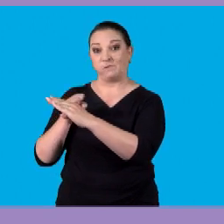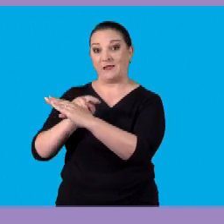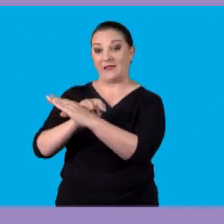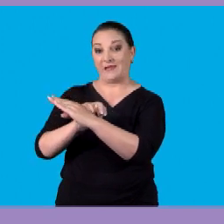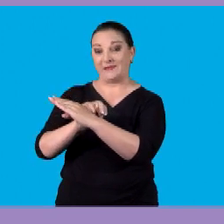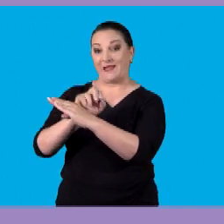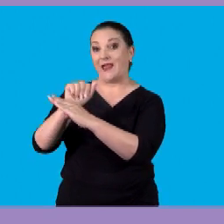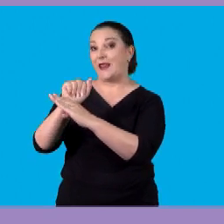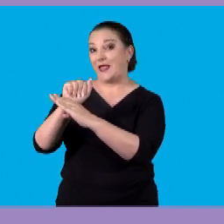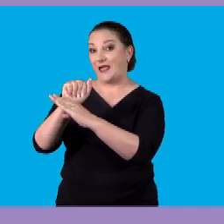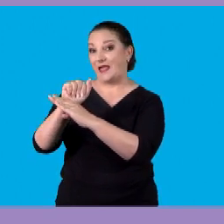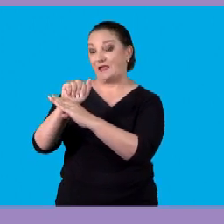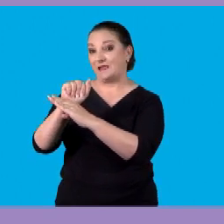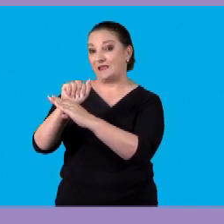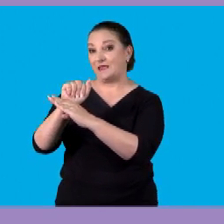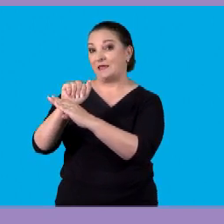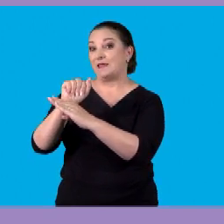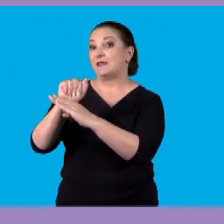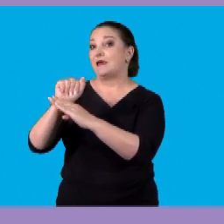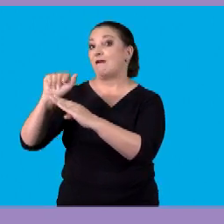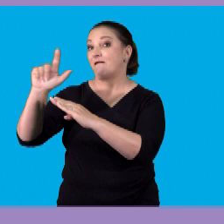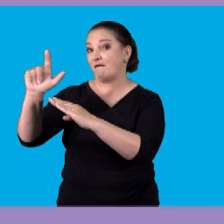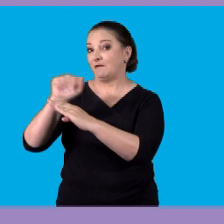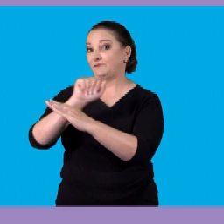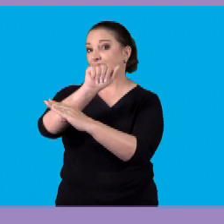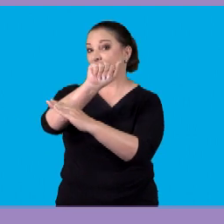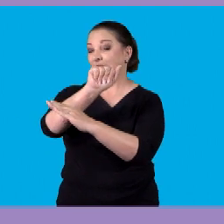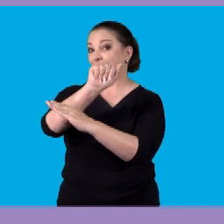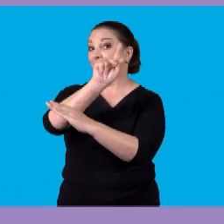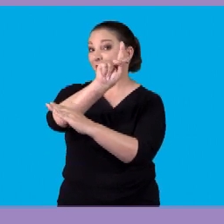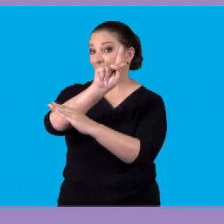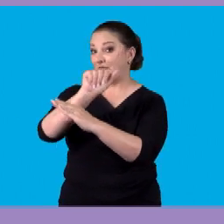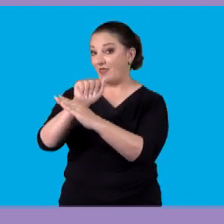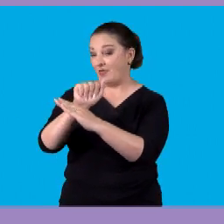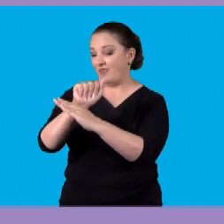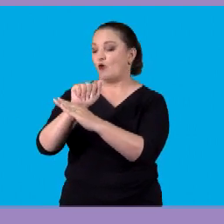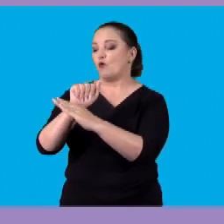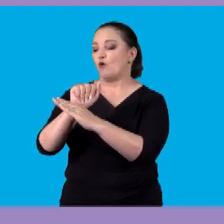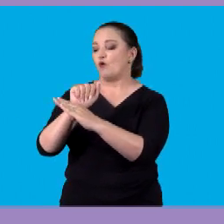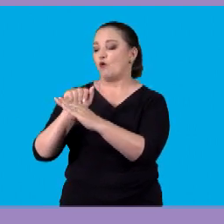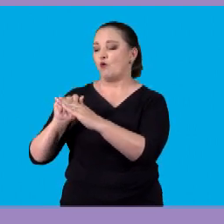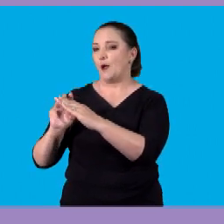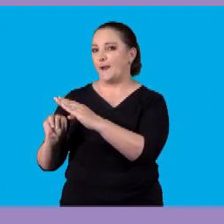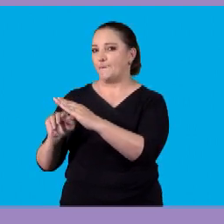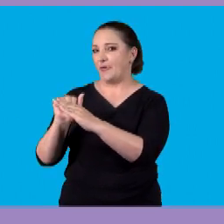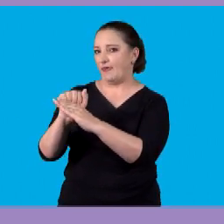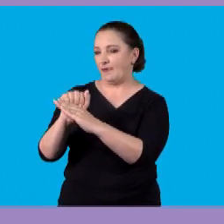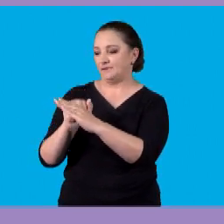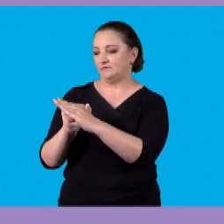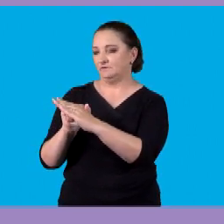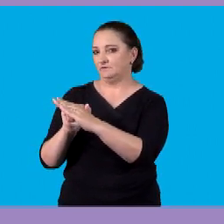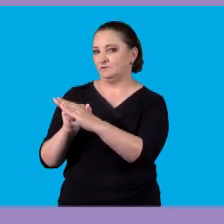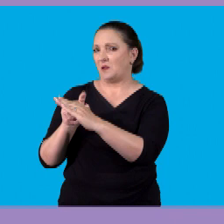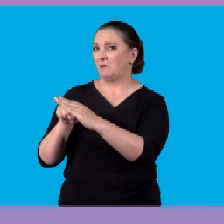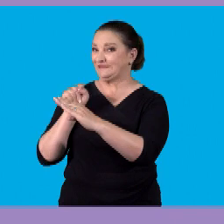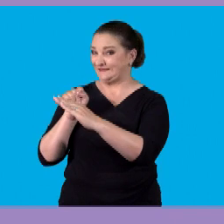that NA is equals to AL and KA is equals to AM. But